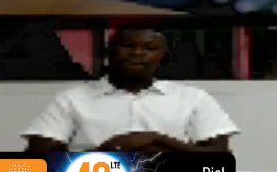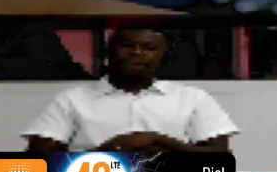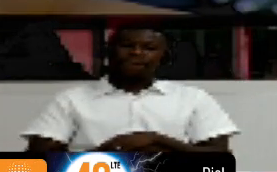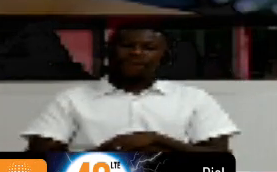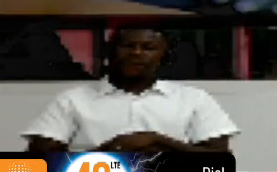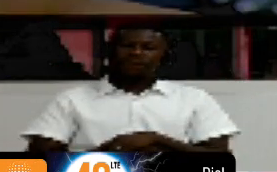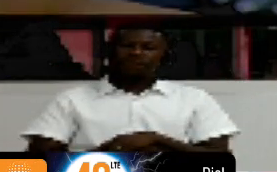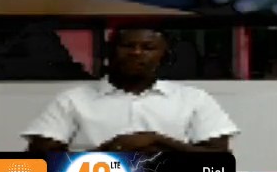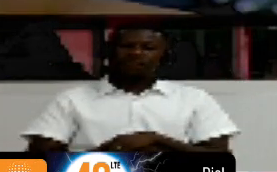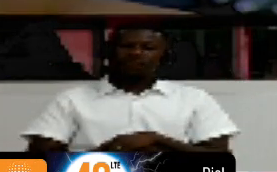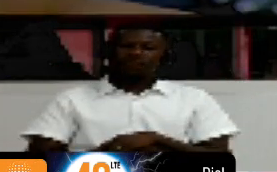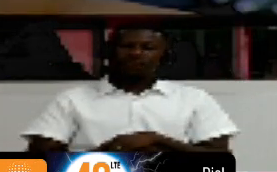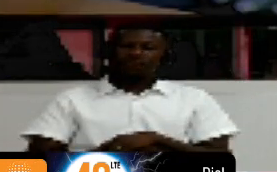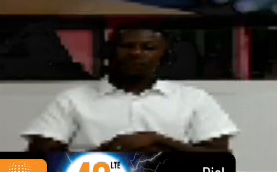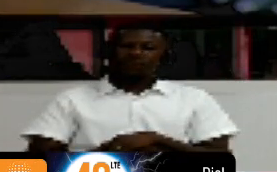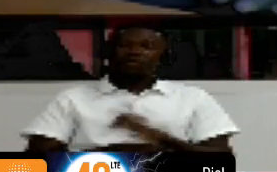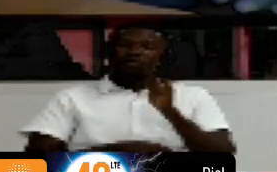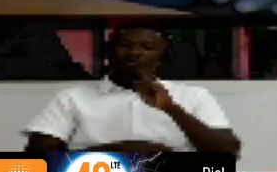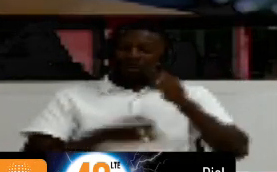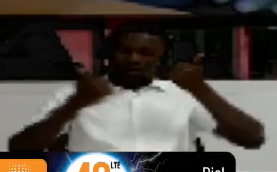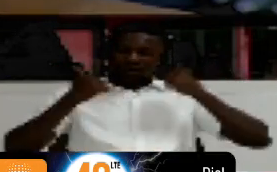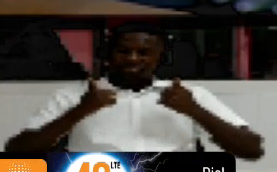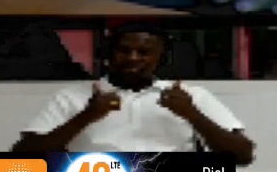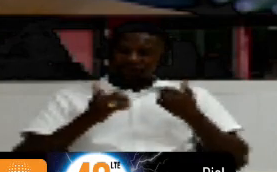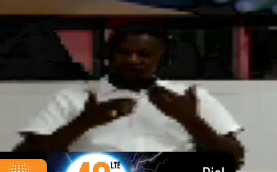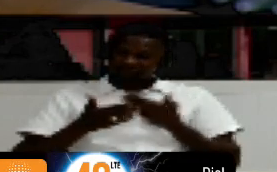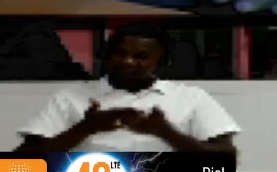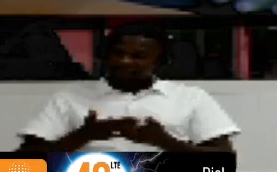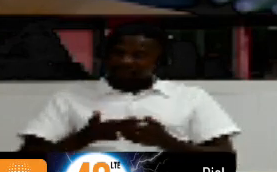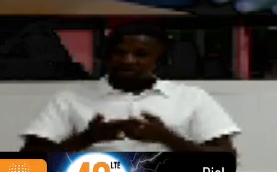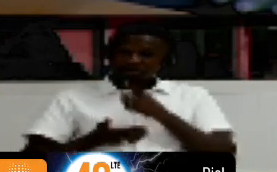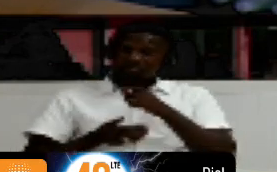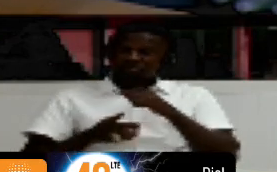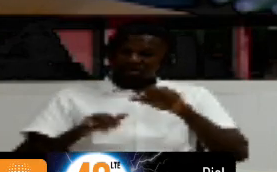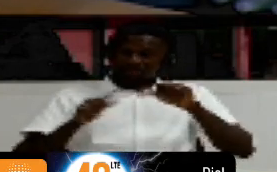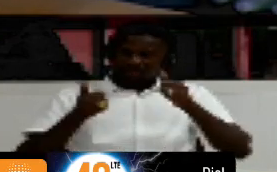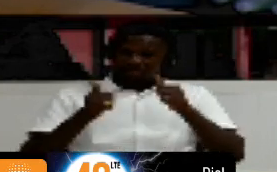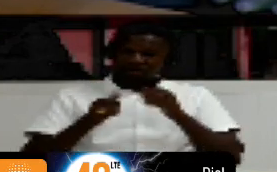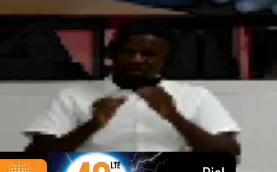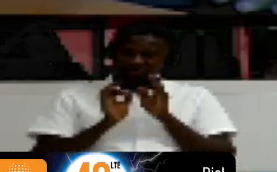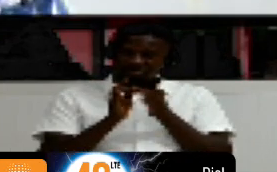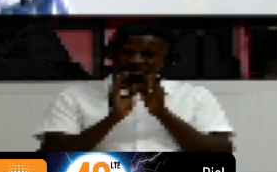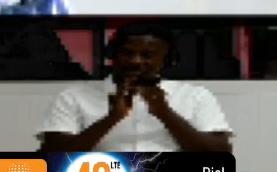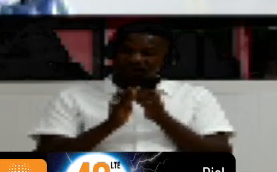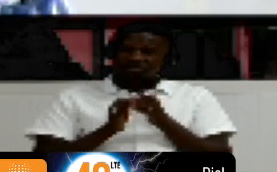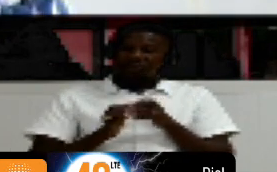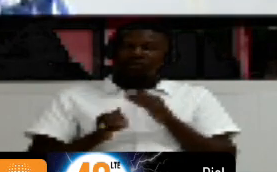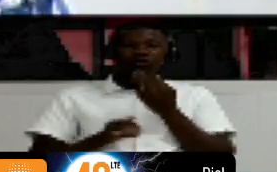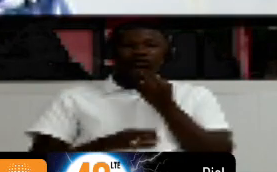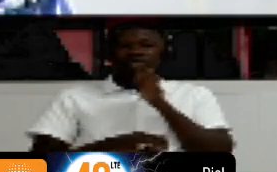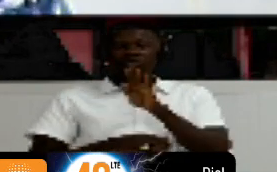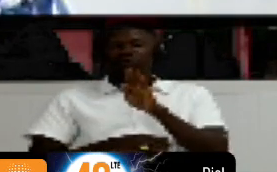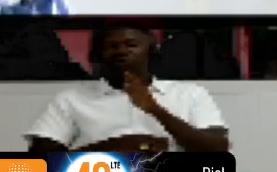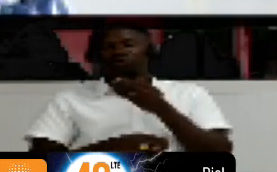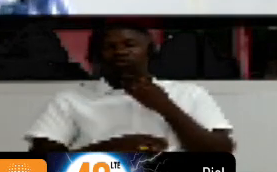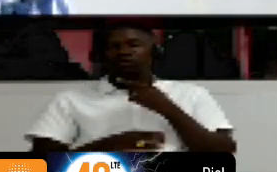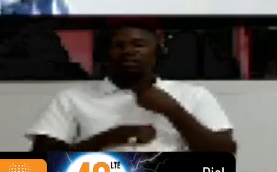And what happened in the end? You just started describing. During that second